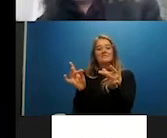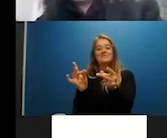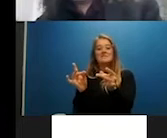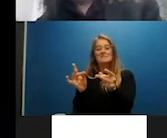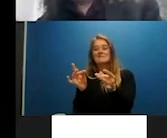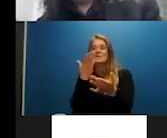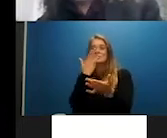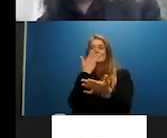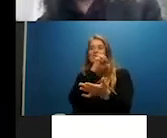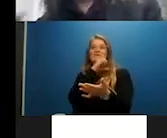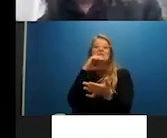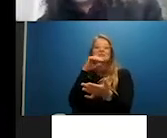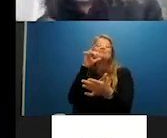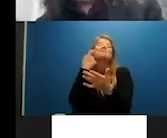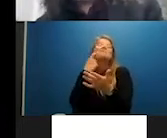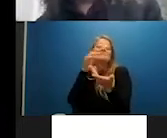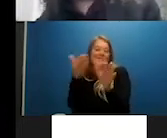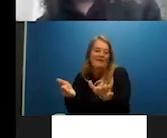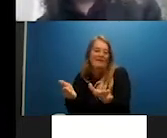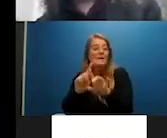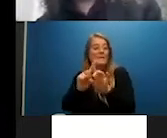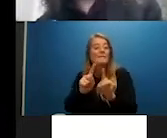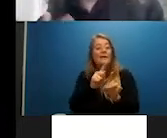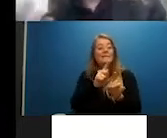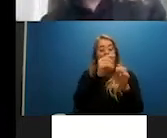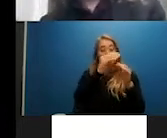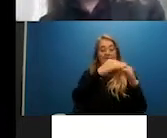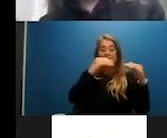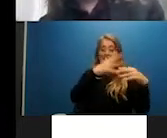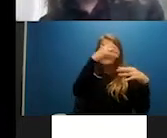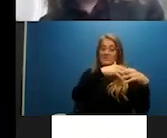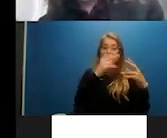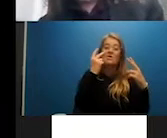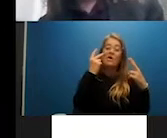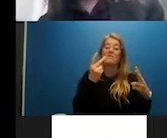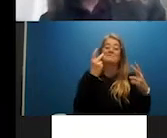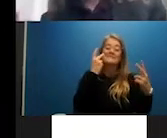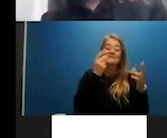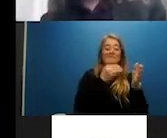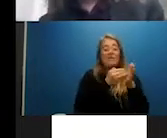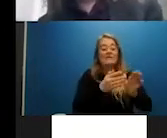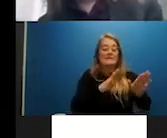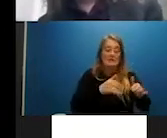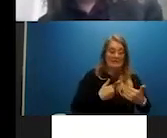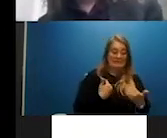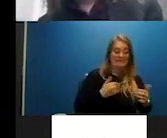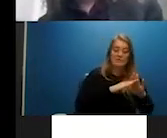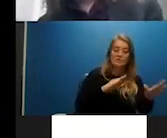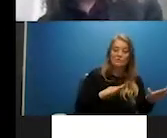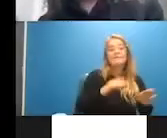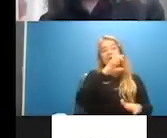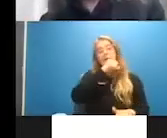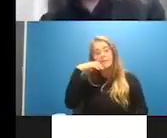is a dead one. But for covers of Indigenous publications, you regularly see elders and children on the covers.